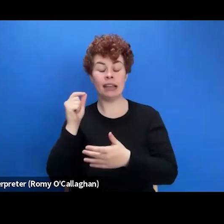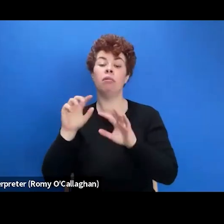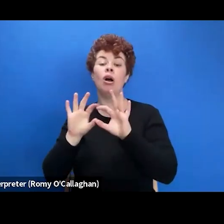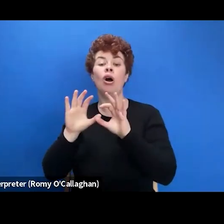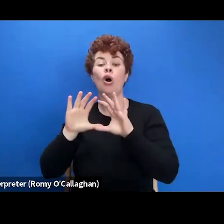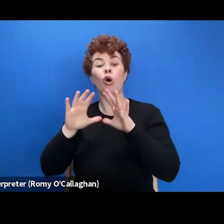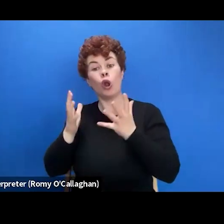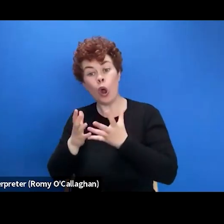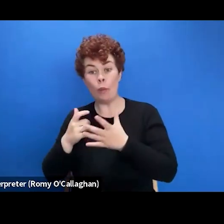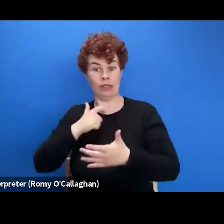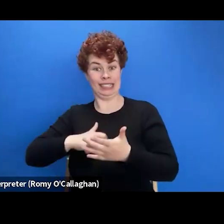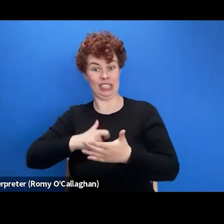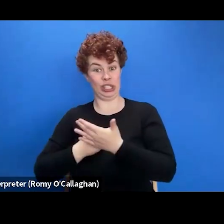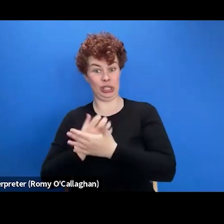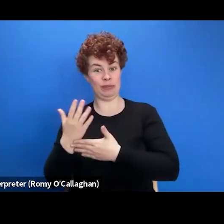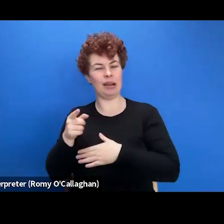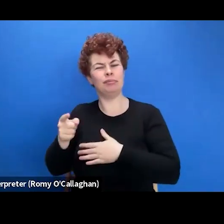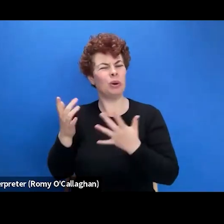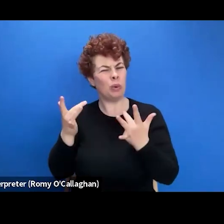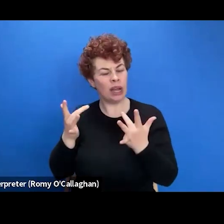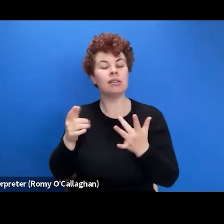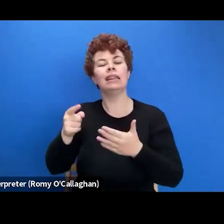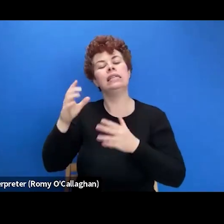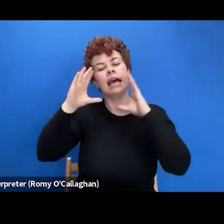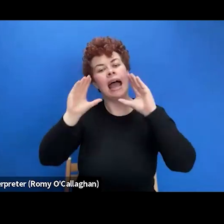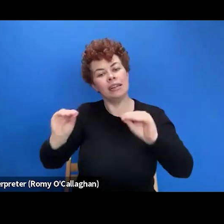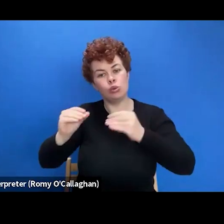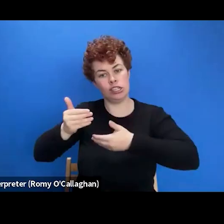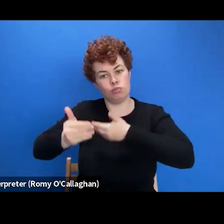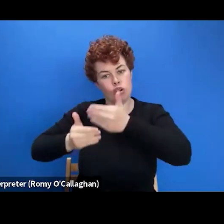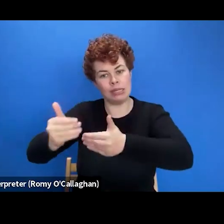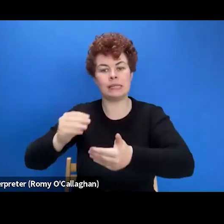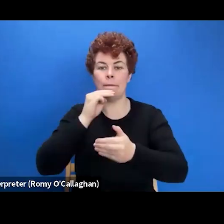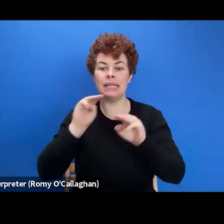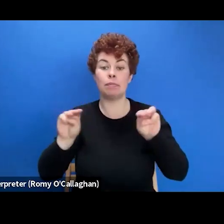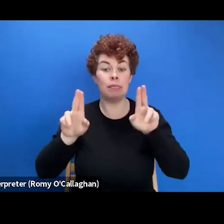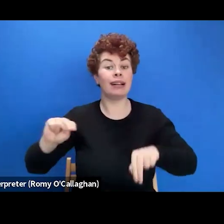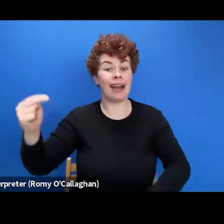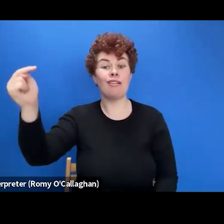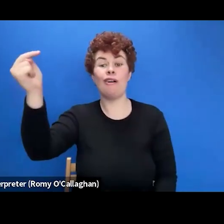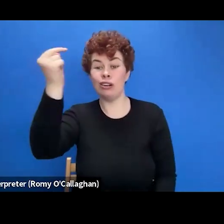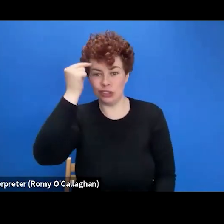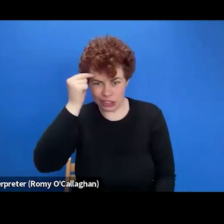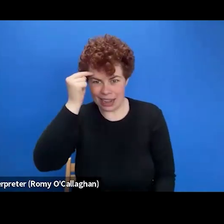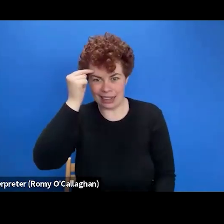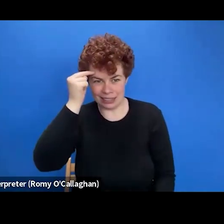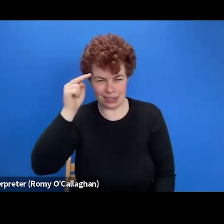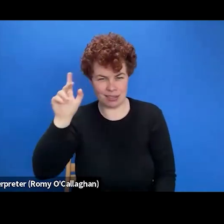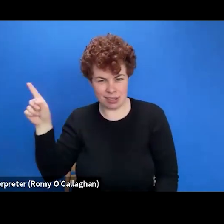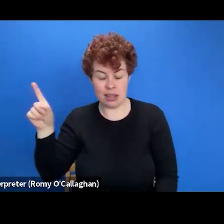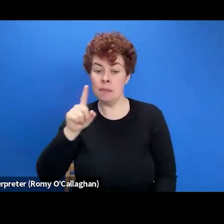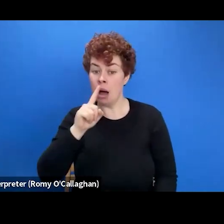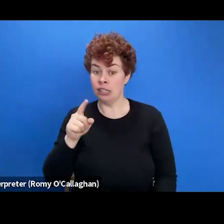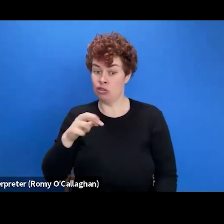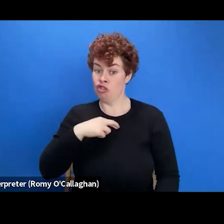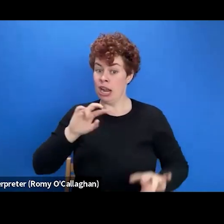more so known as that, it's an educational process that enables people to understand what I think is fair to say is a very rapidly